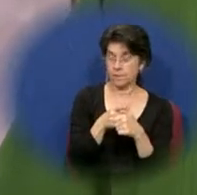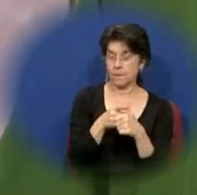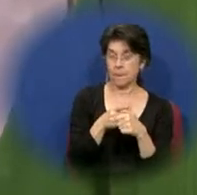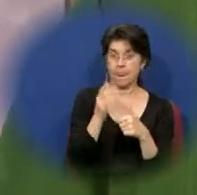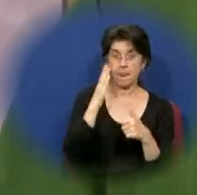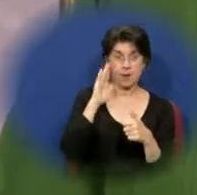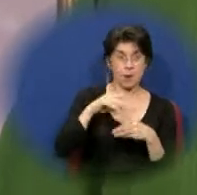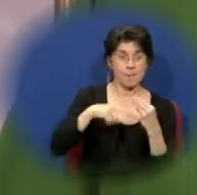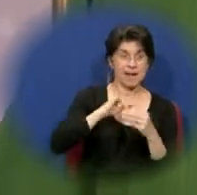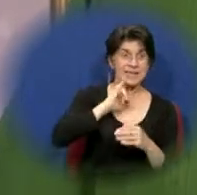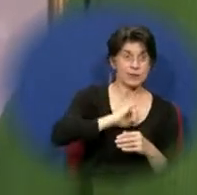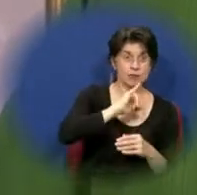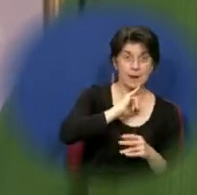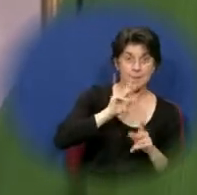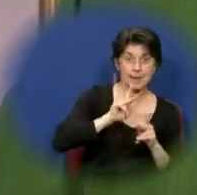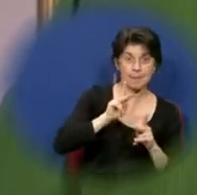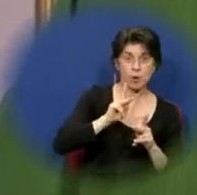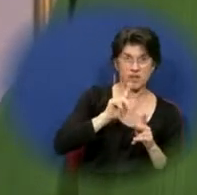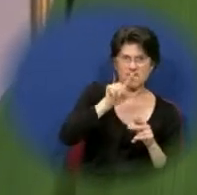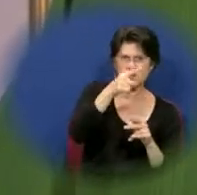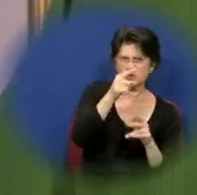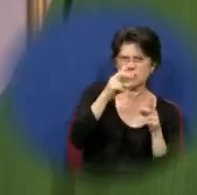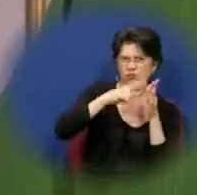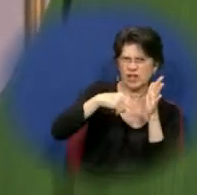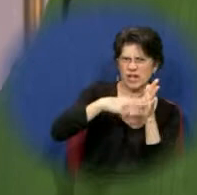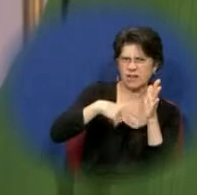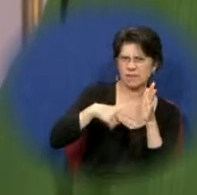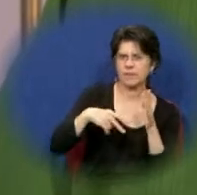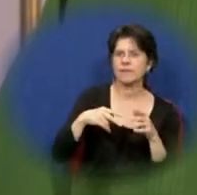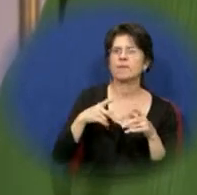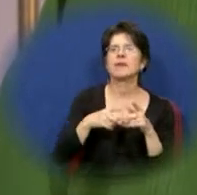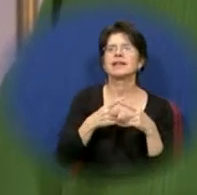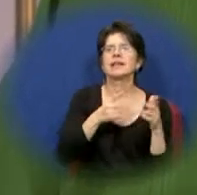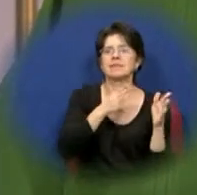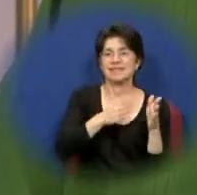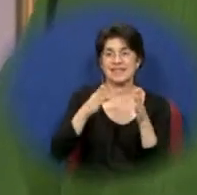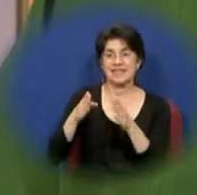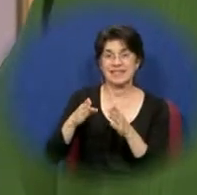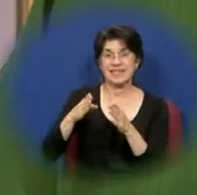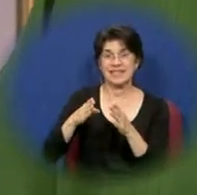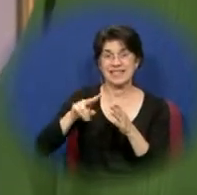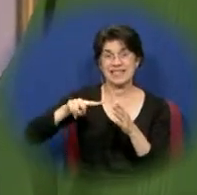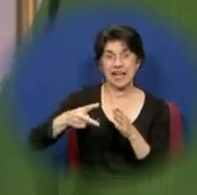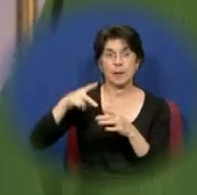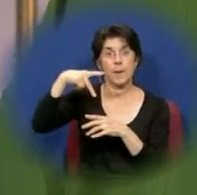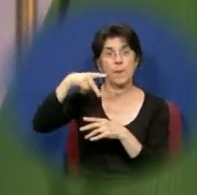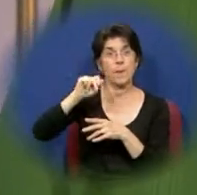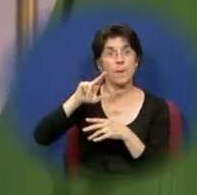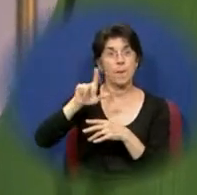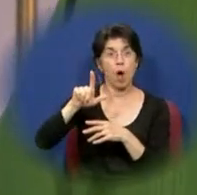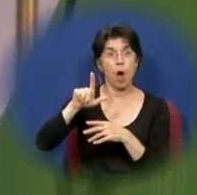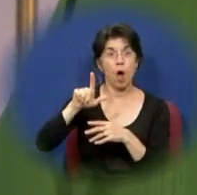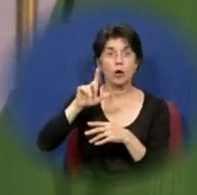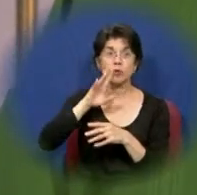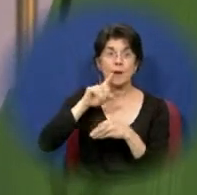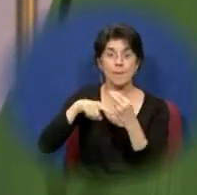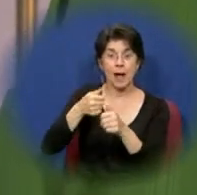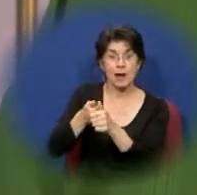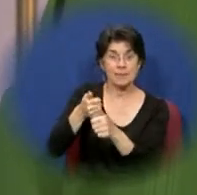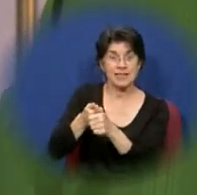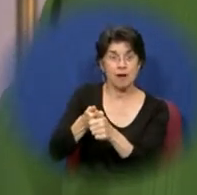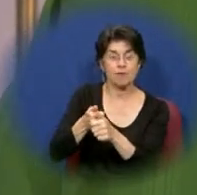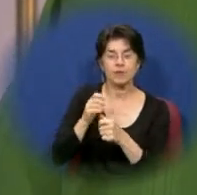the Israelites in the book of Exodus in the first reading. Paul, in great revelation about himself and